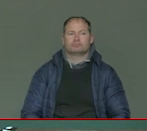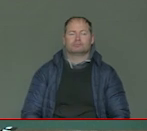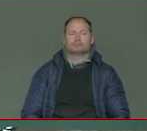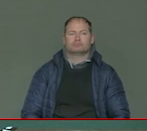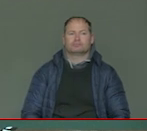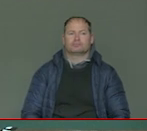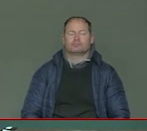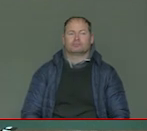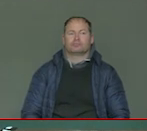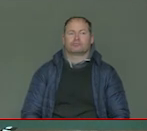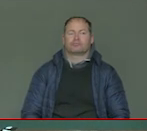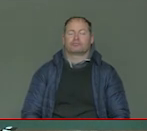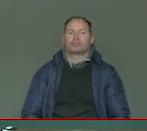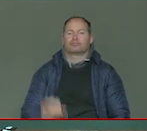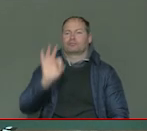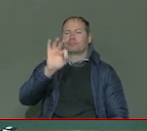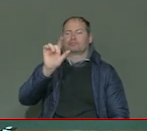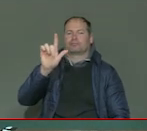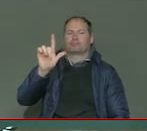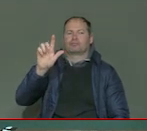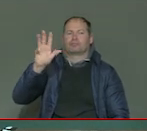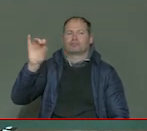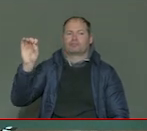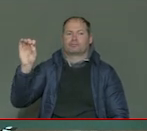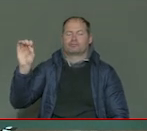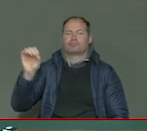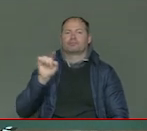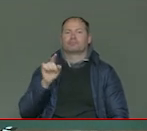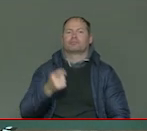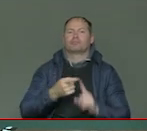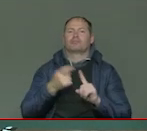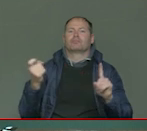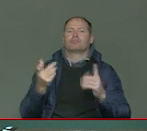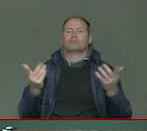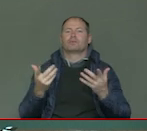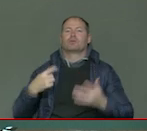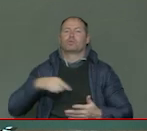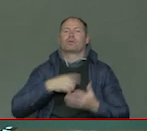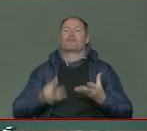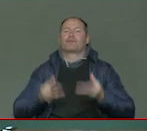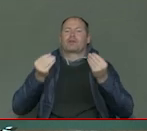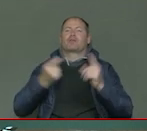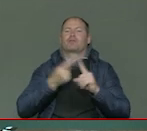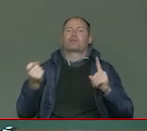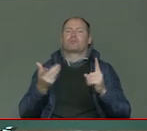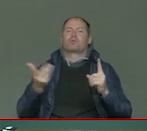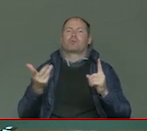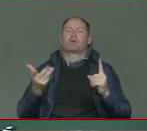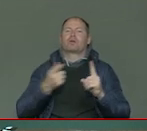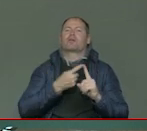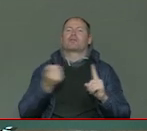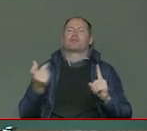So the 37,900, where did we get this from? Where did we get this figure from?